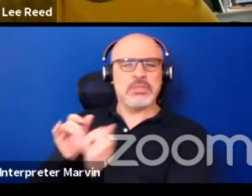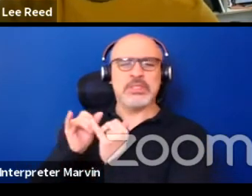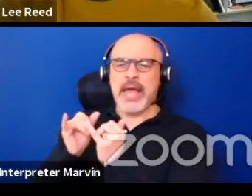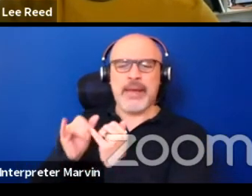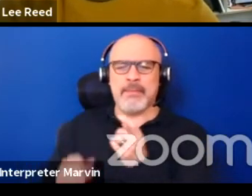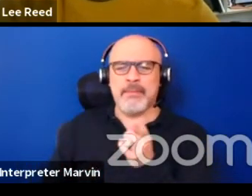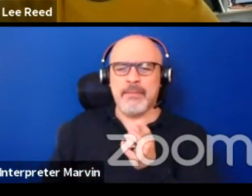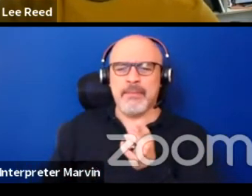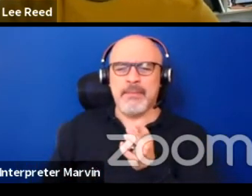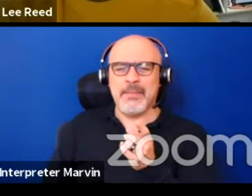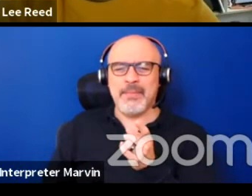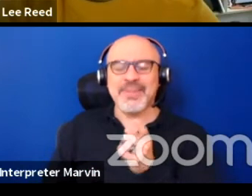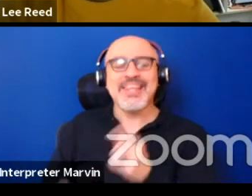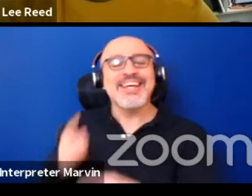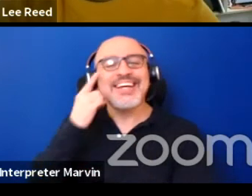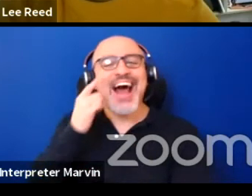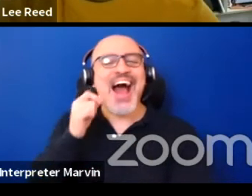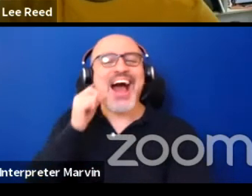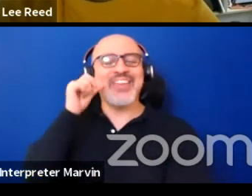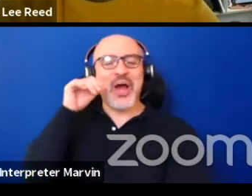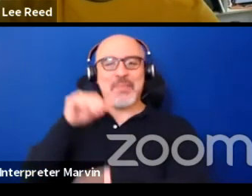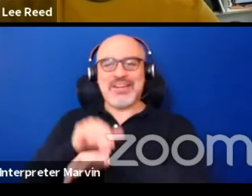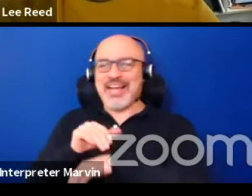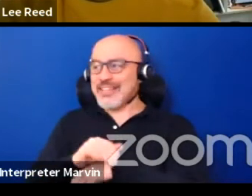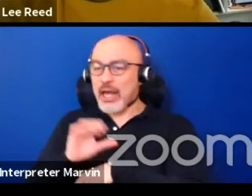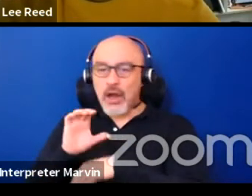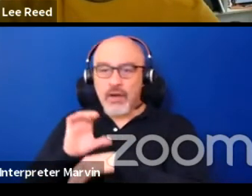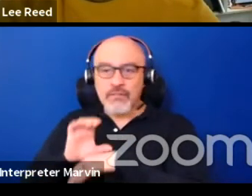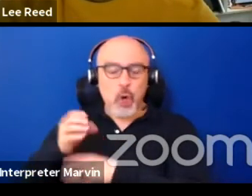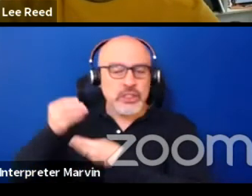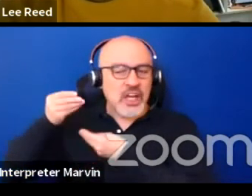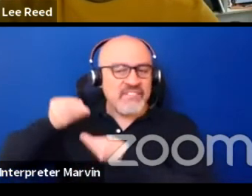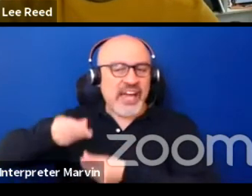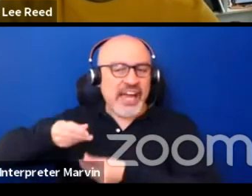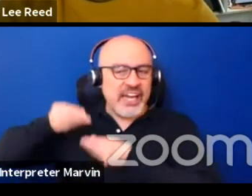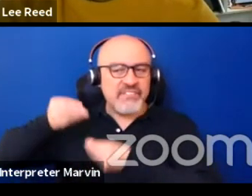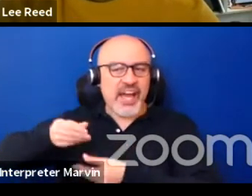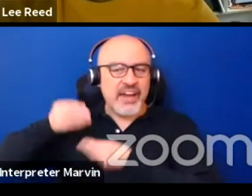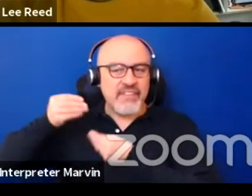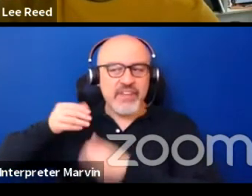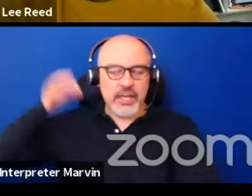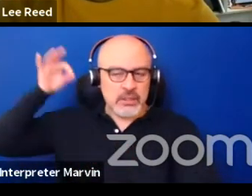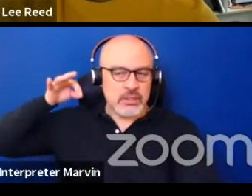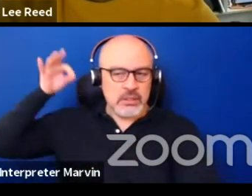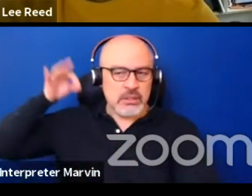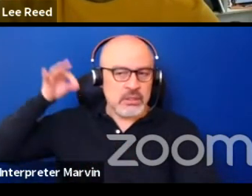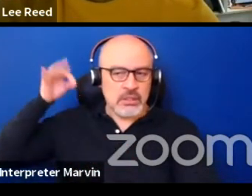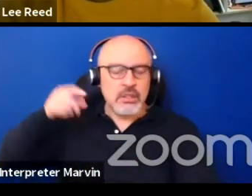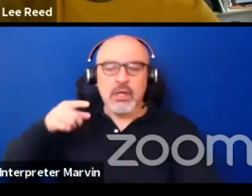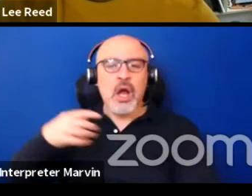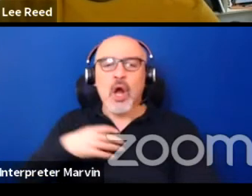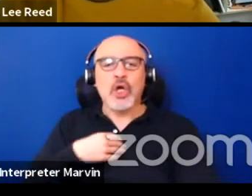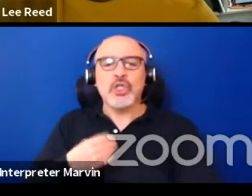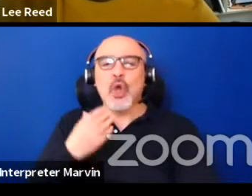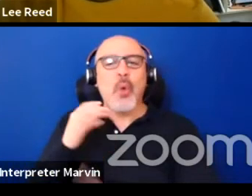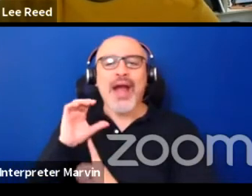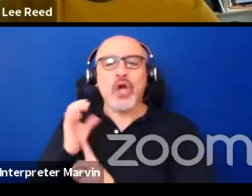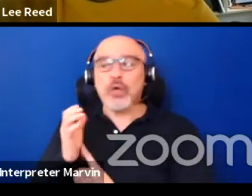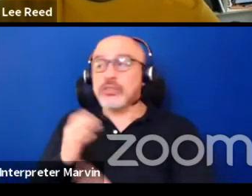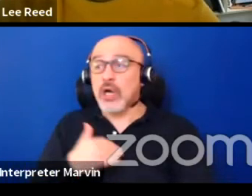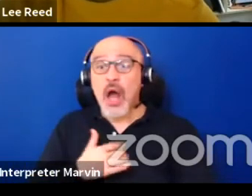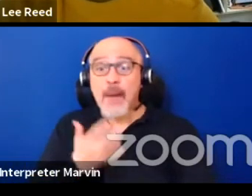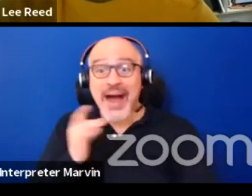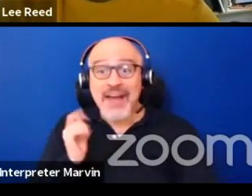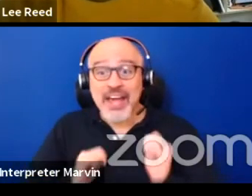I was thinking about it last night, we've been force-fed white culture. If you ask me my favorite shows as a